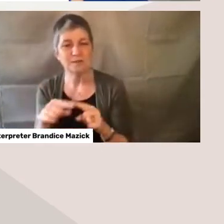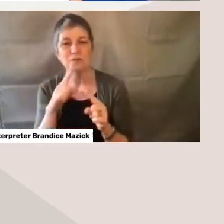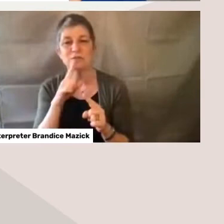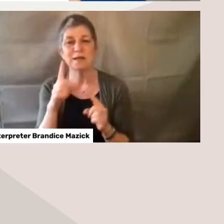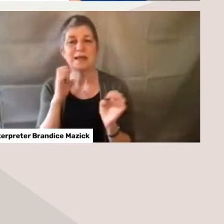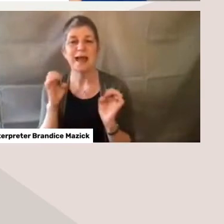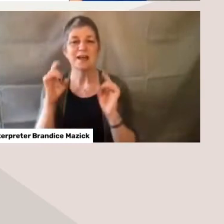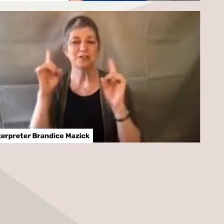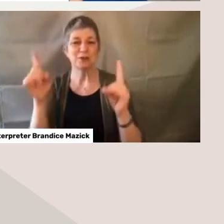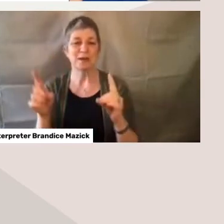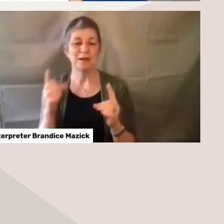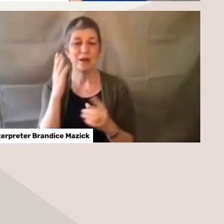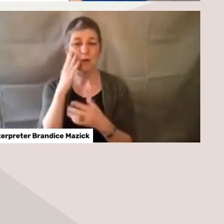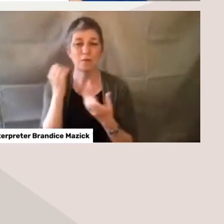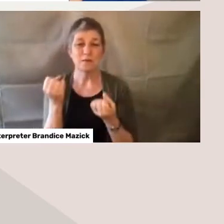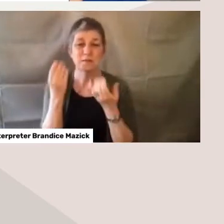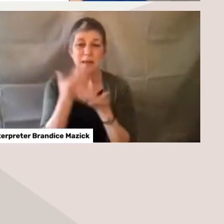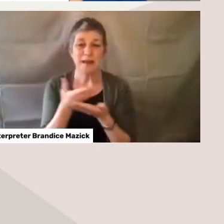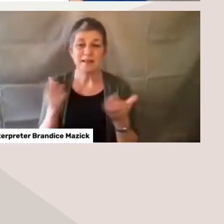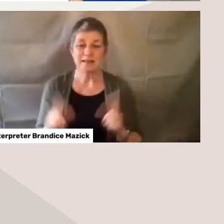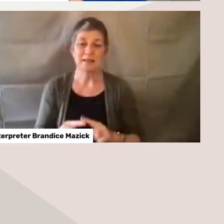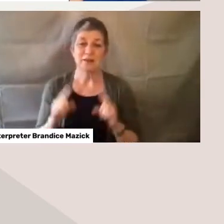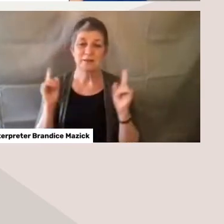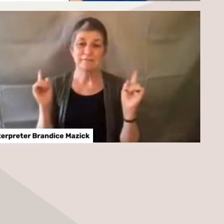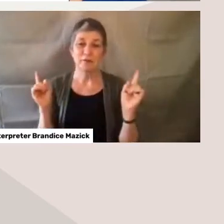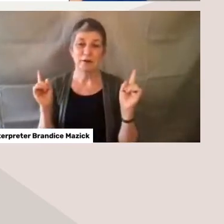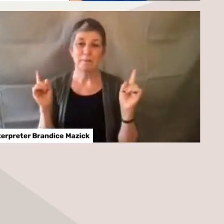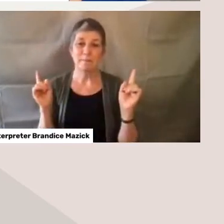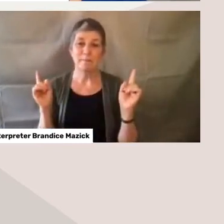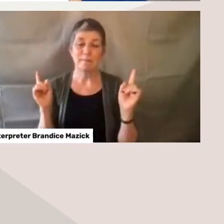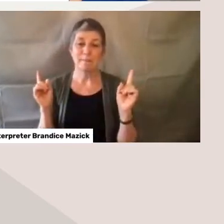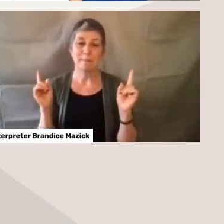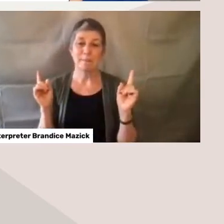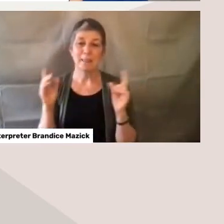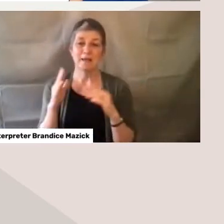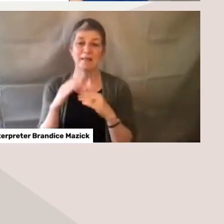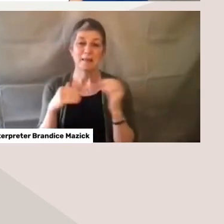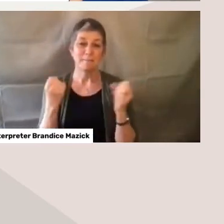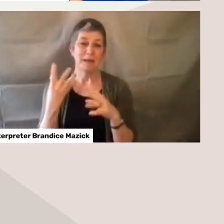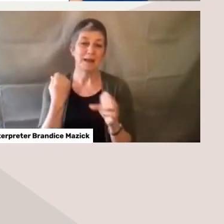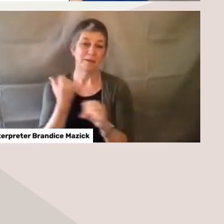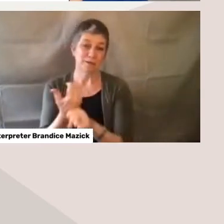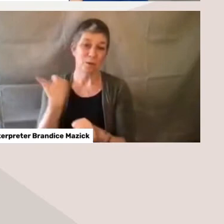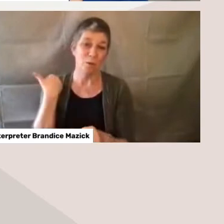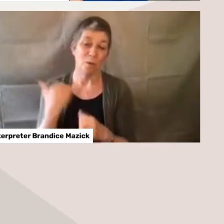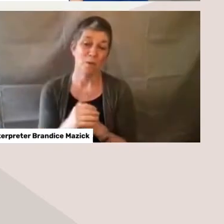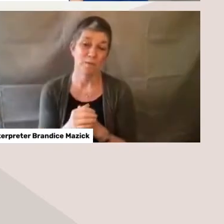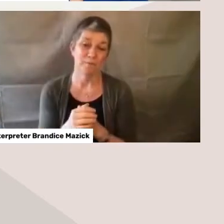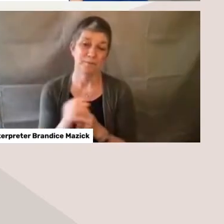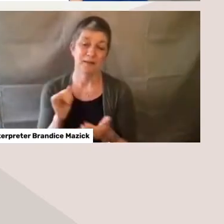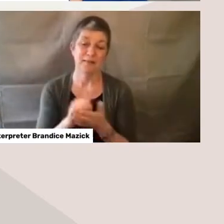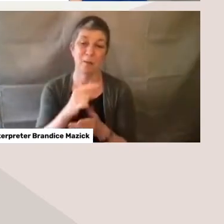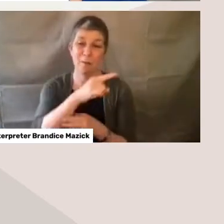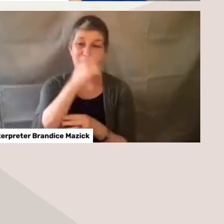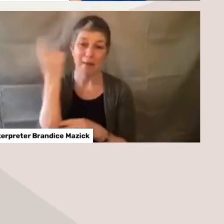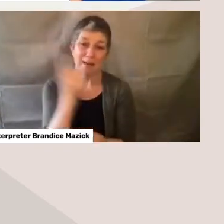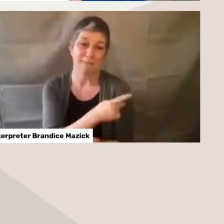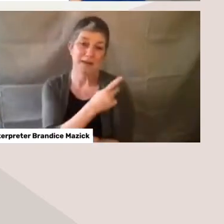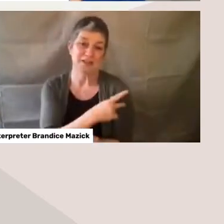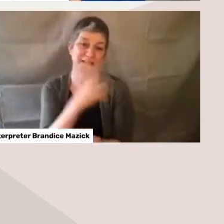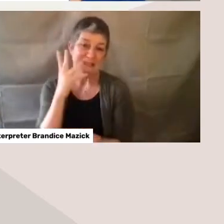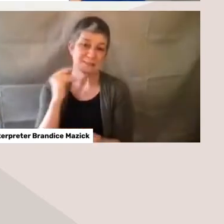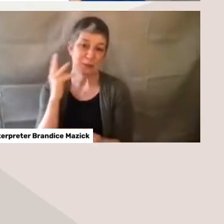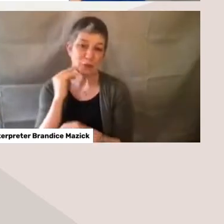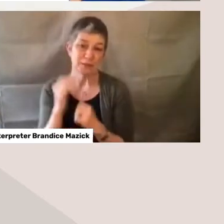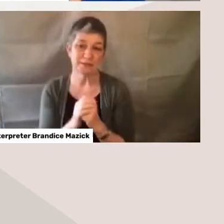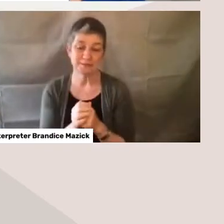that there are a lot of things that are different than years ago of what Black patients went through. So.